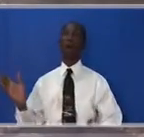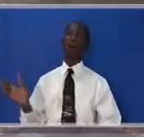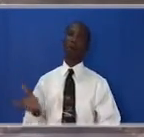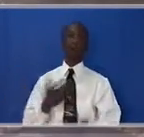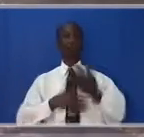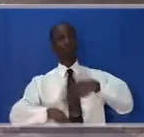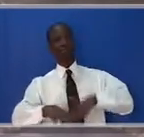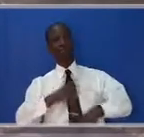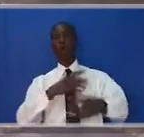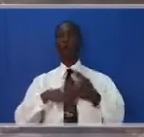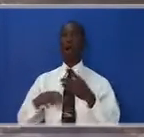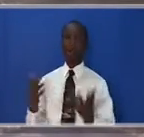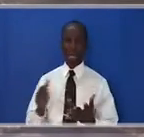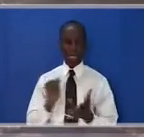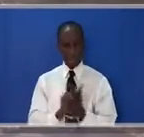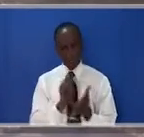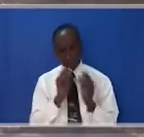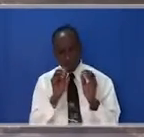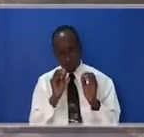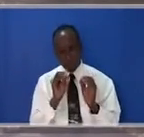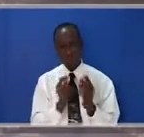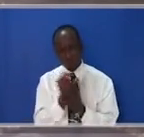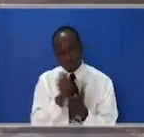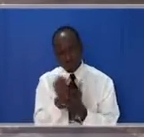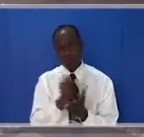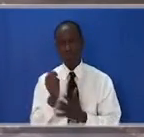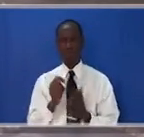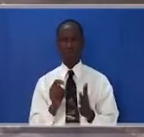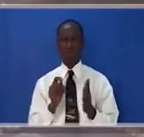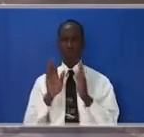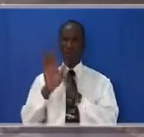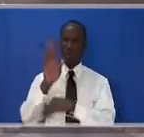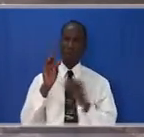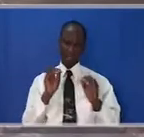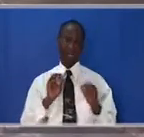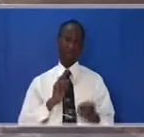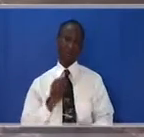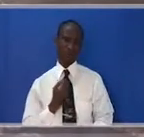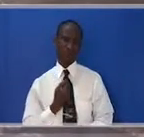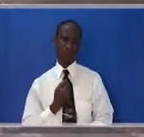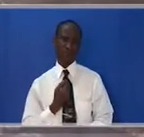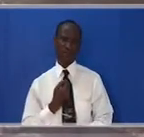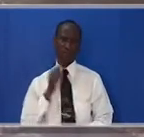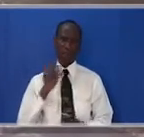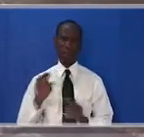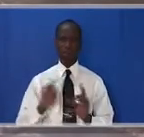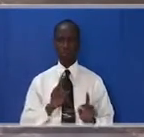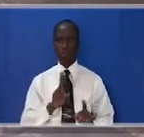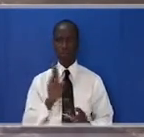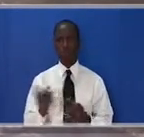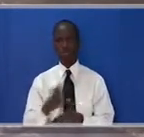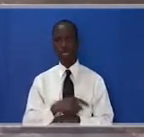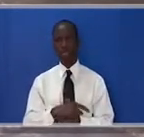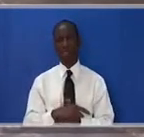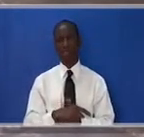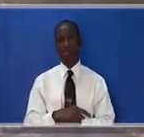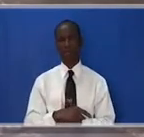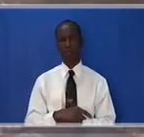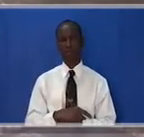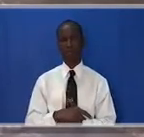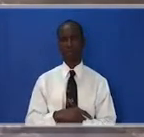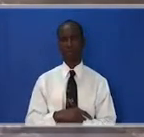bi no no. Nchereche no wo Kristo na safo mu. Anyankopon de she Yesu enum ma